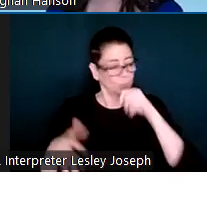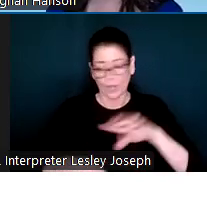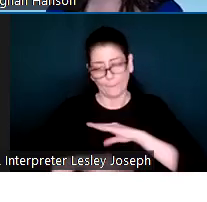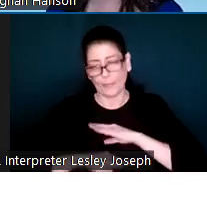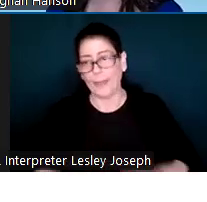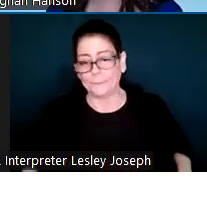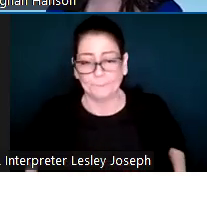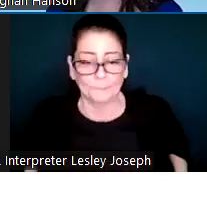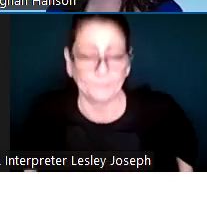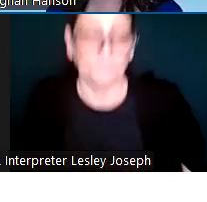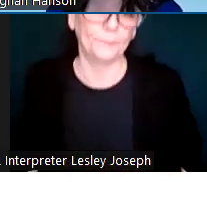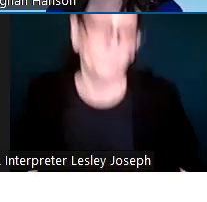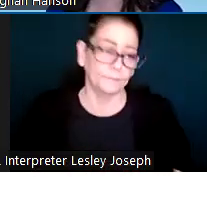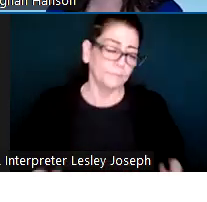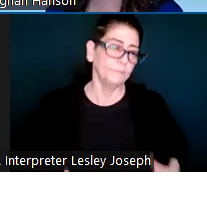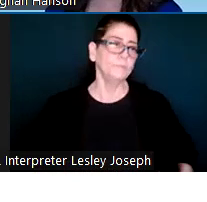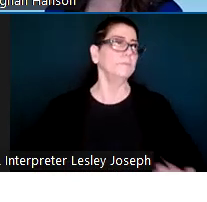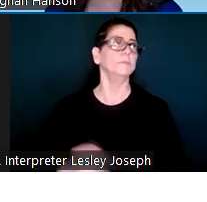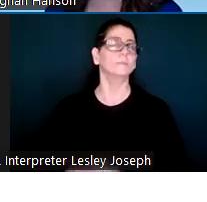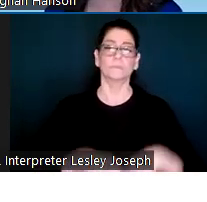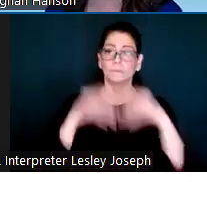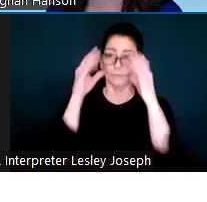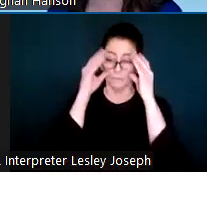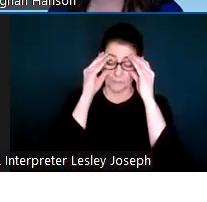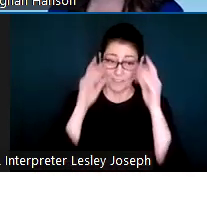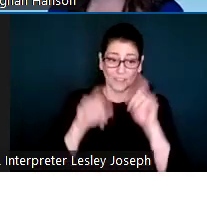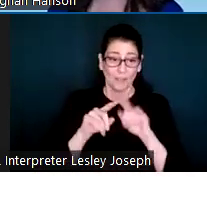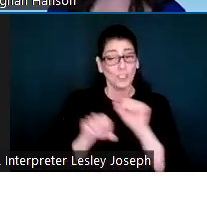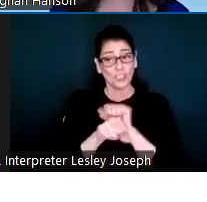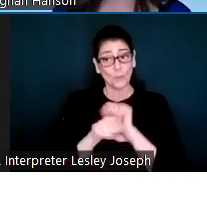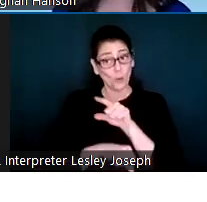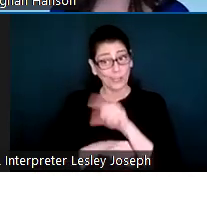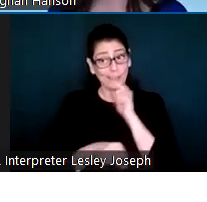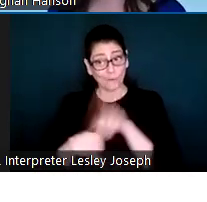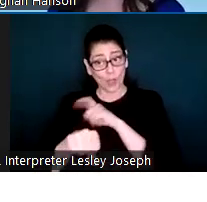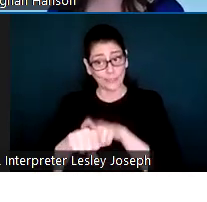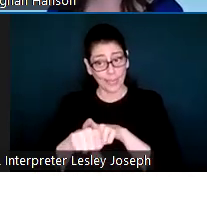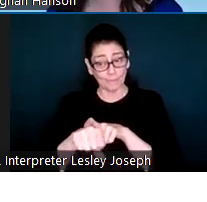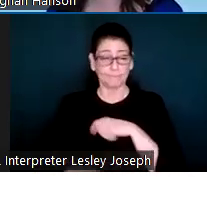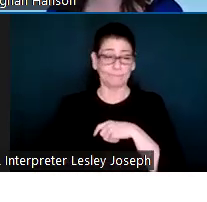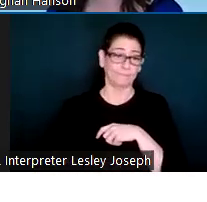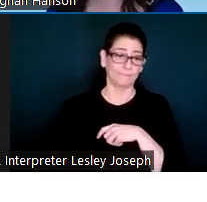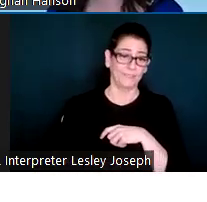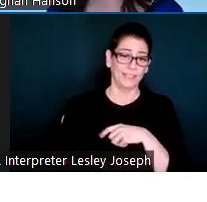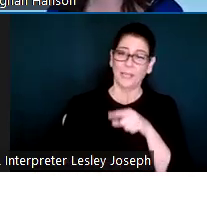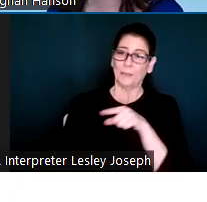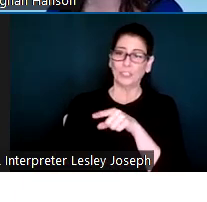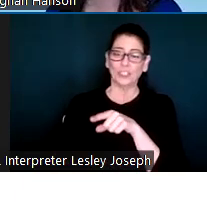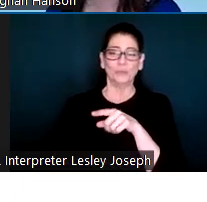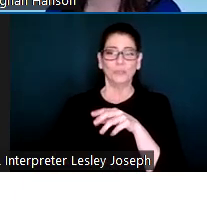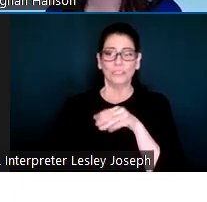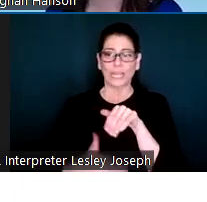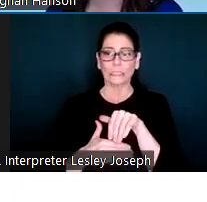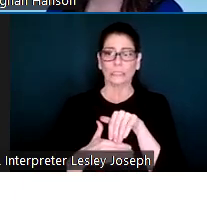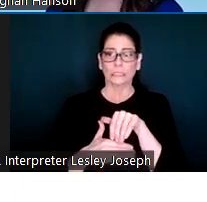met with the anxiety that she experienced. But she'd been in her job for a long time. But again, was an individual that was kind of always on the verge of feeling like she was